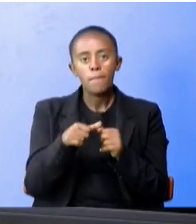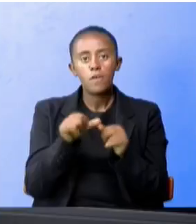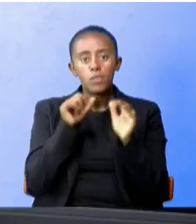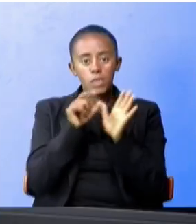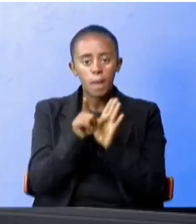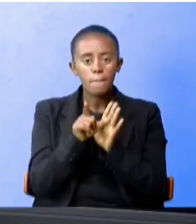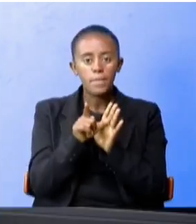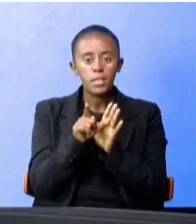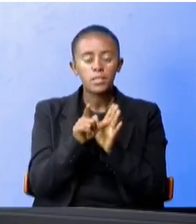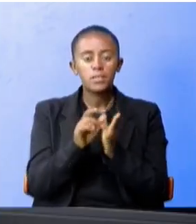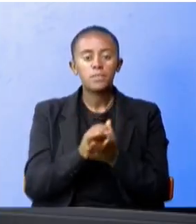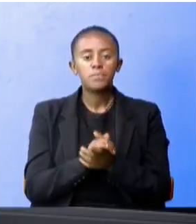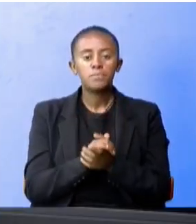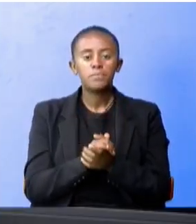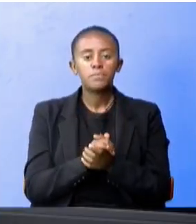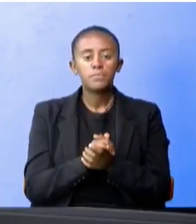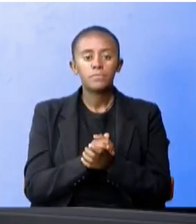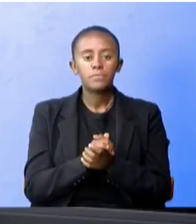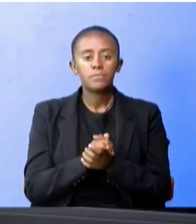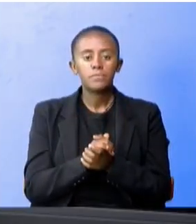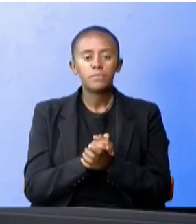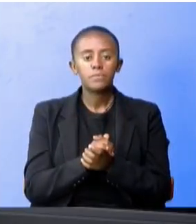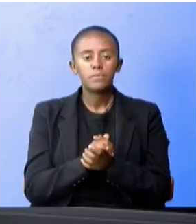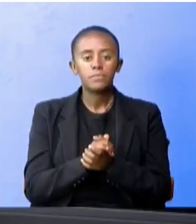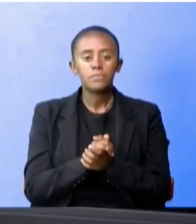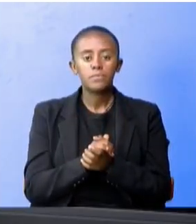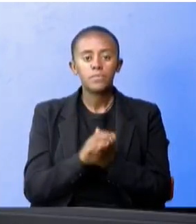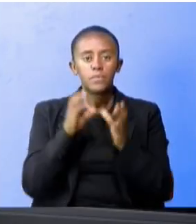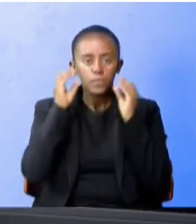example, words like